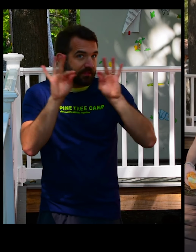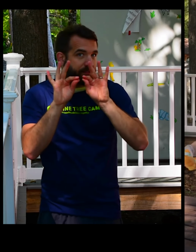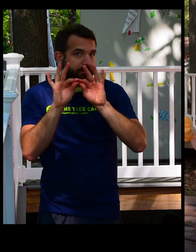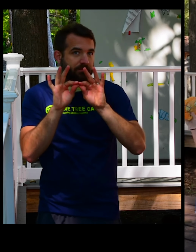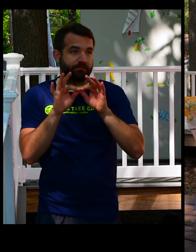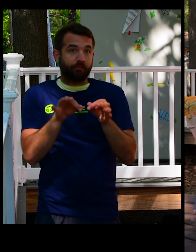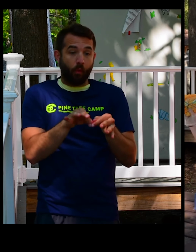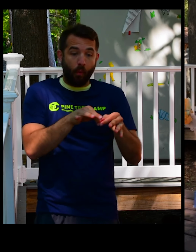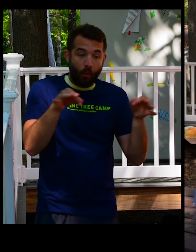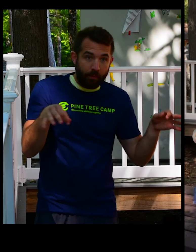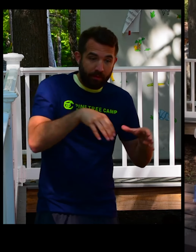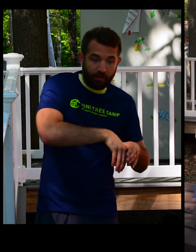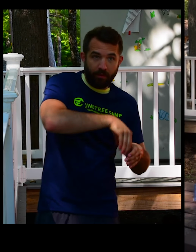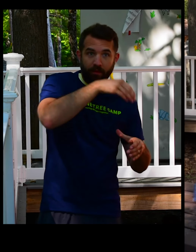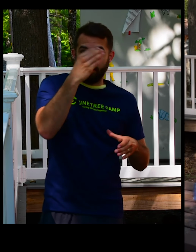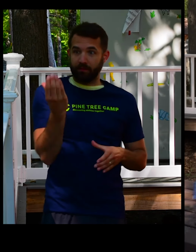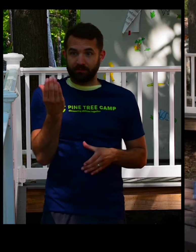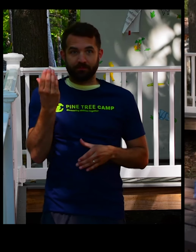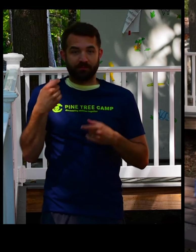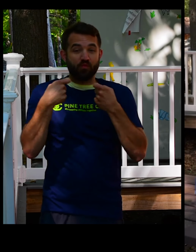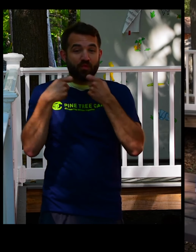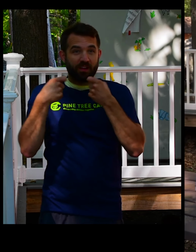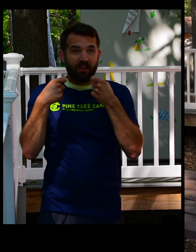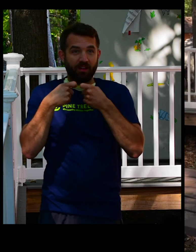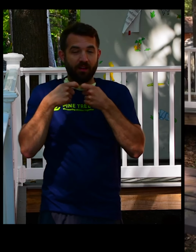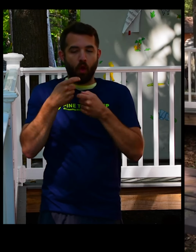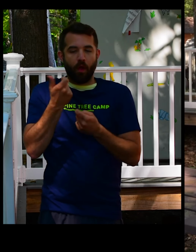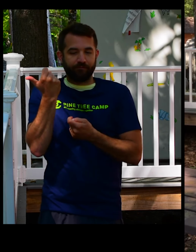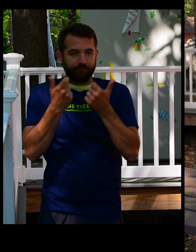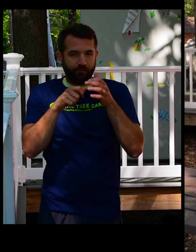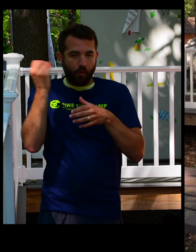bag and remove the rubber bands.